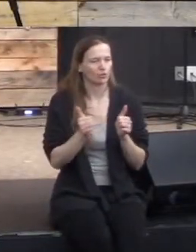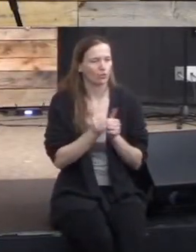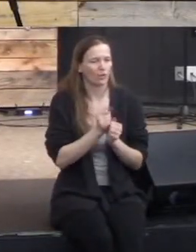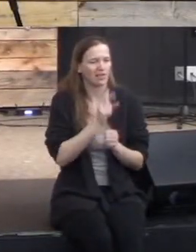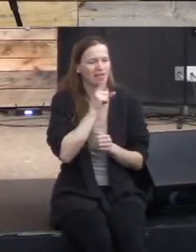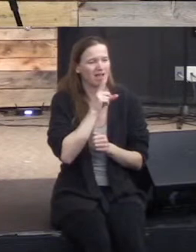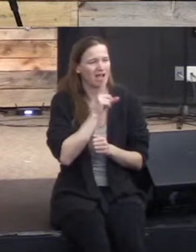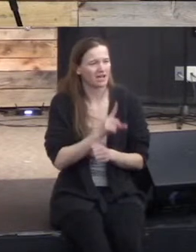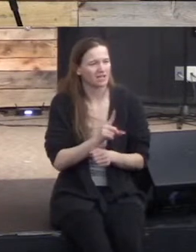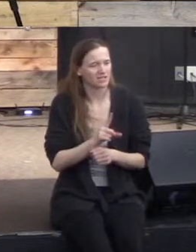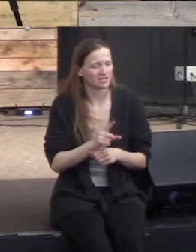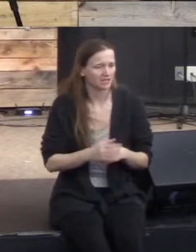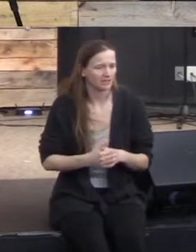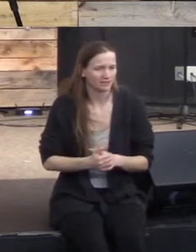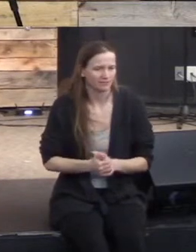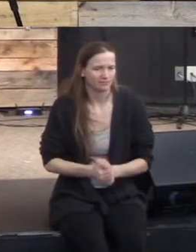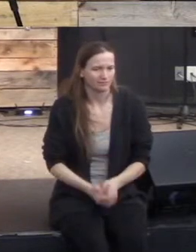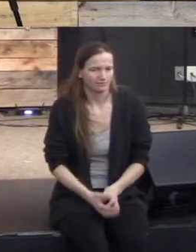honesty.